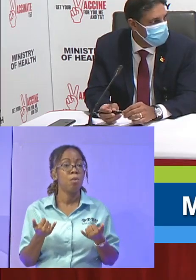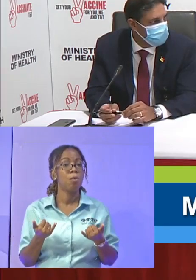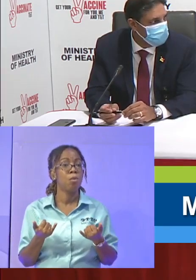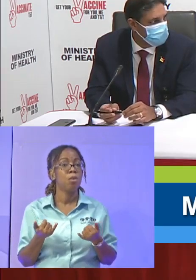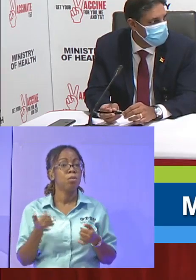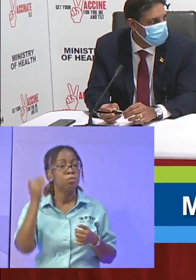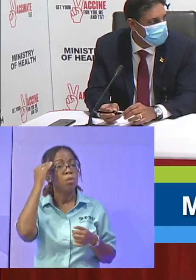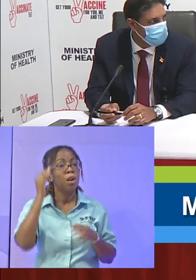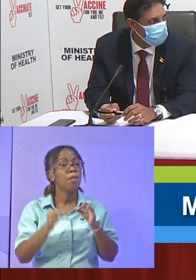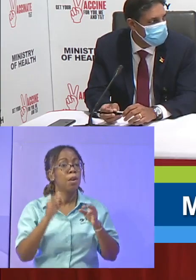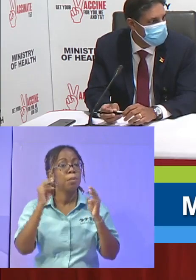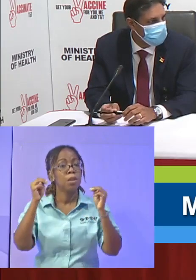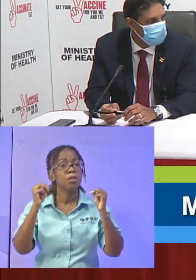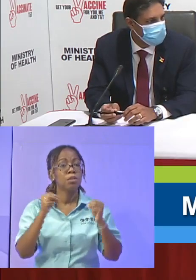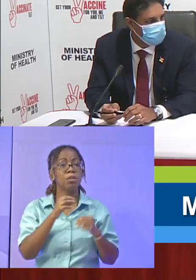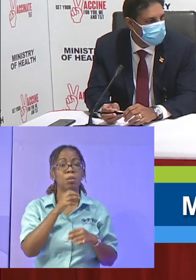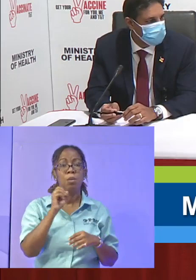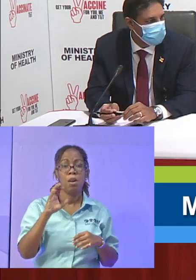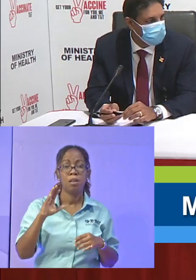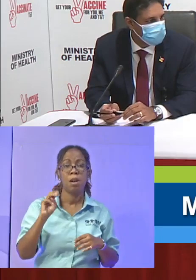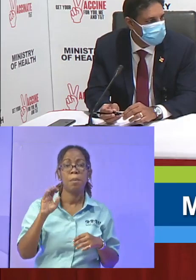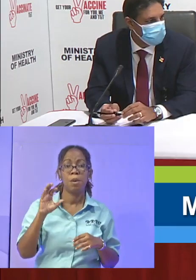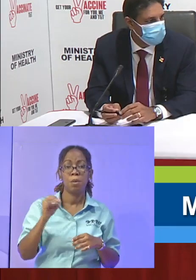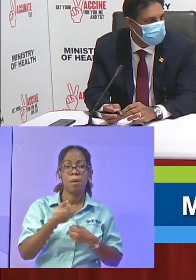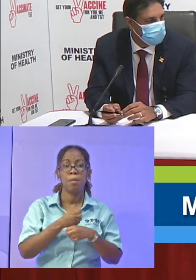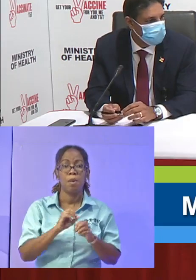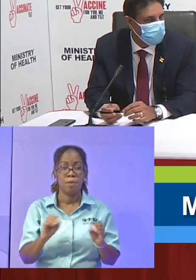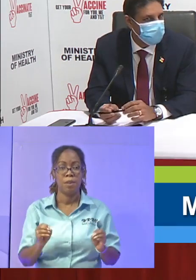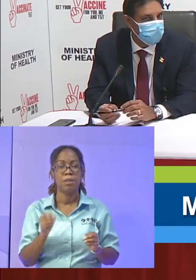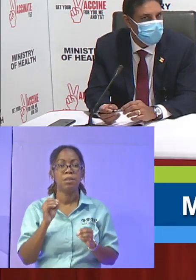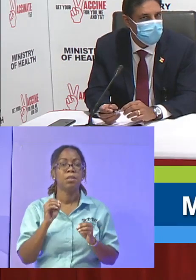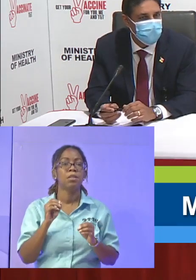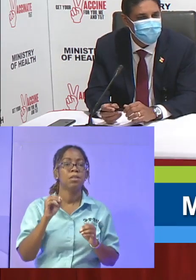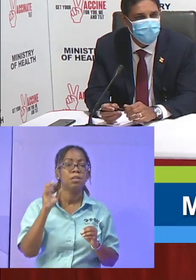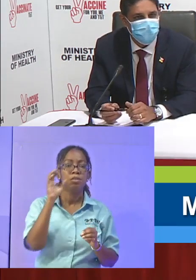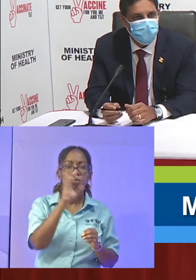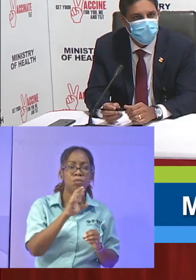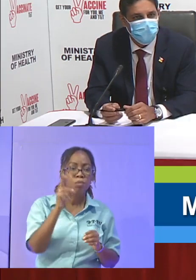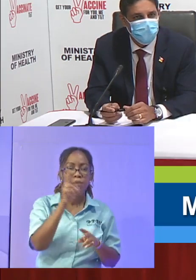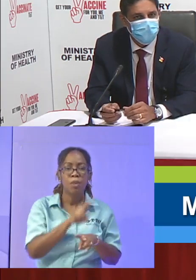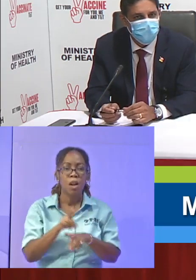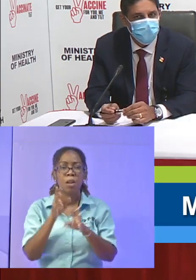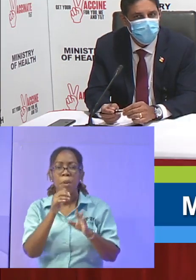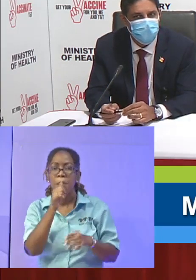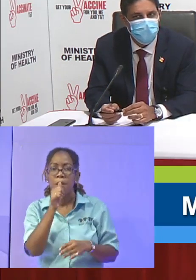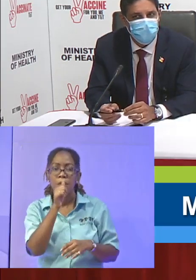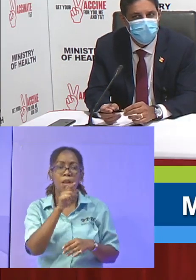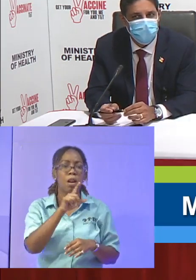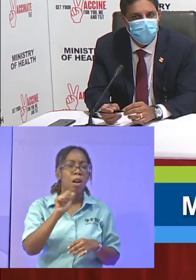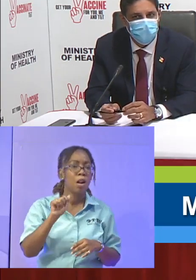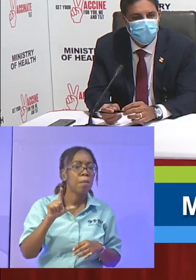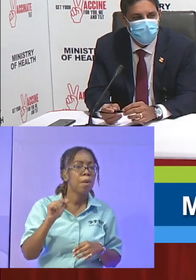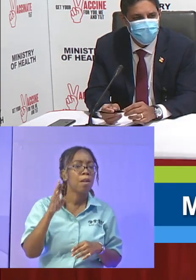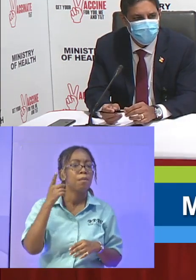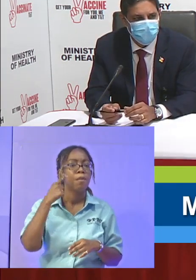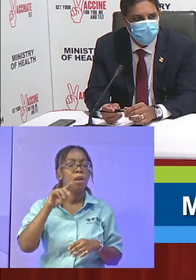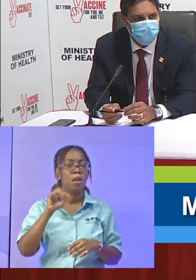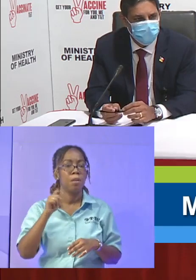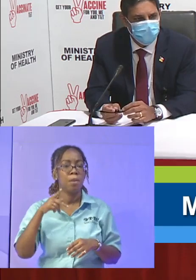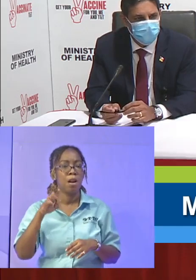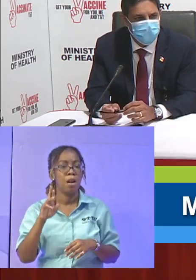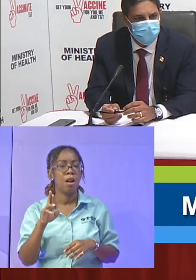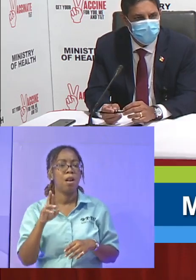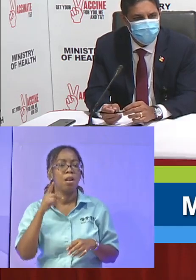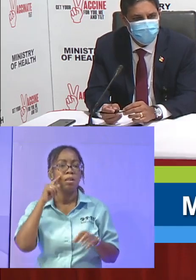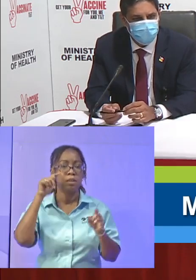or the CMO's office are checking on private labs that have been cleared to do PCR testing. The other question to anyone on the